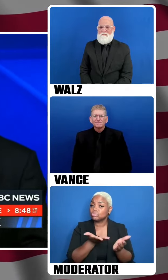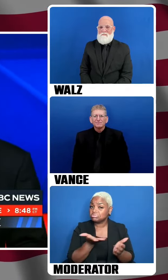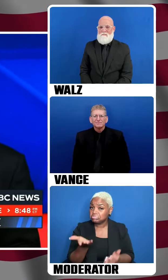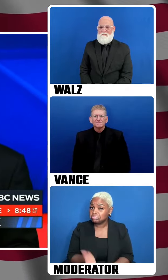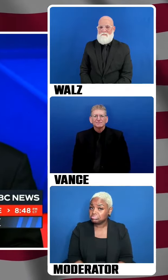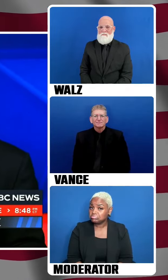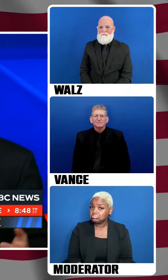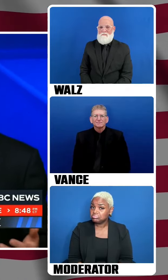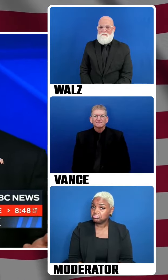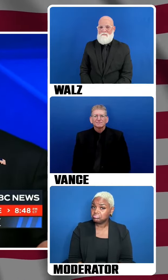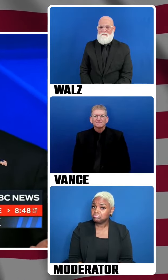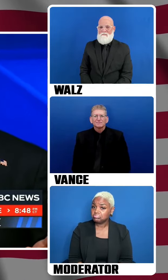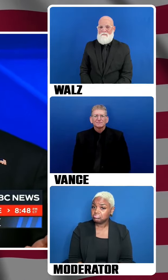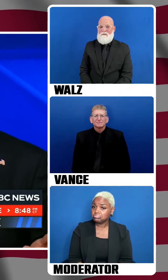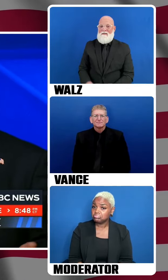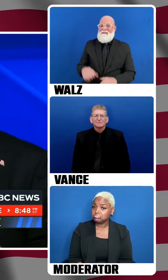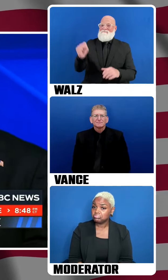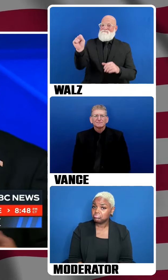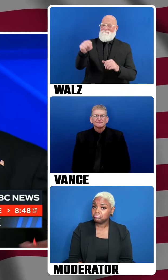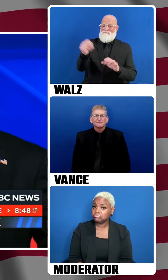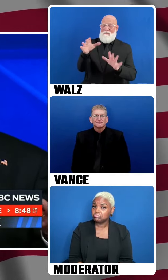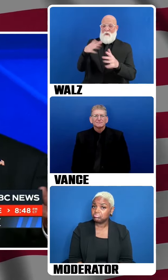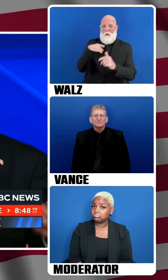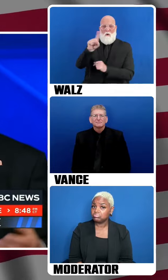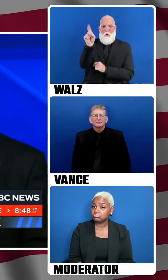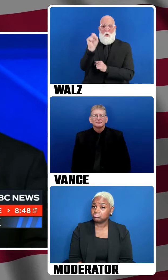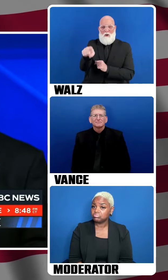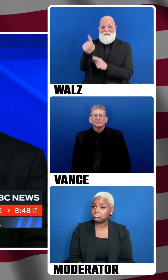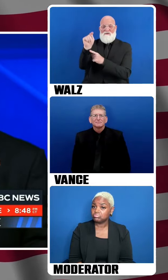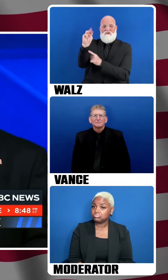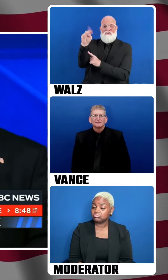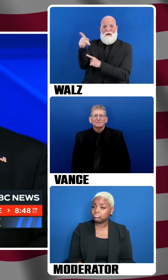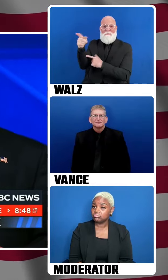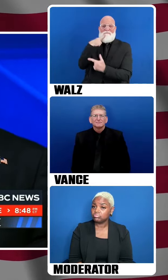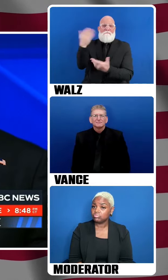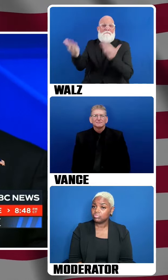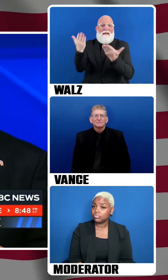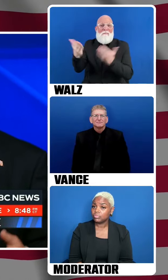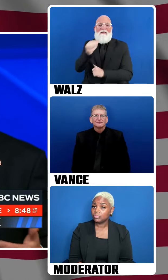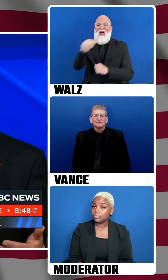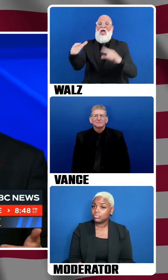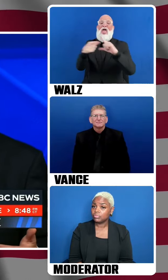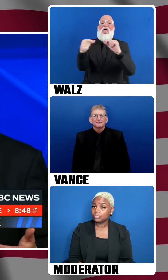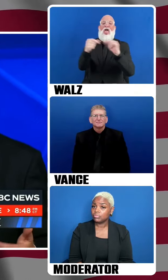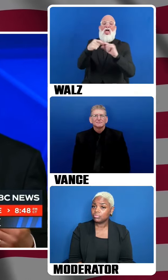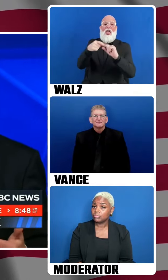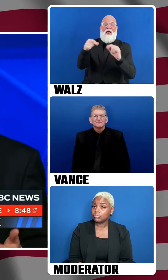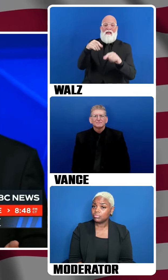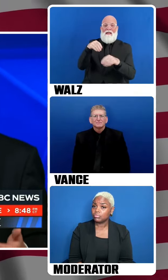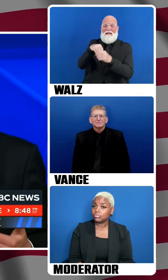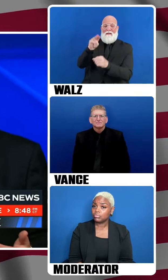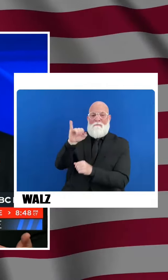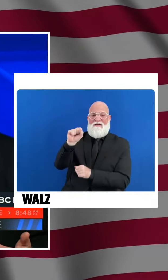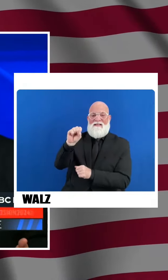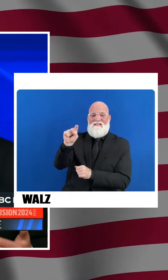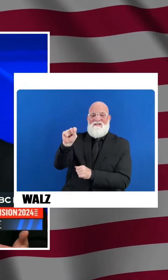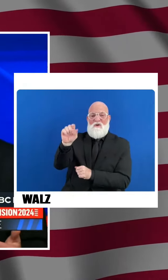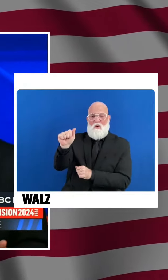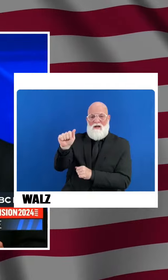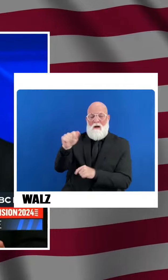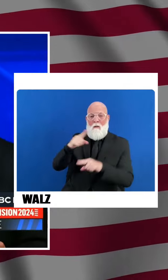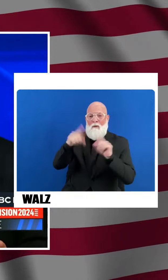about Minnesota. Well, let me tell you about this idea that there's diverse states. There's a young woman named Amber Thurman. She happened to be in